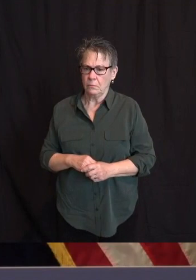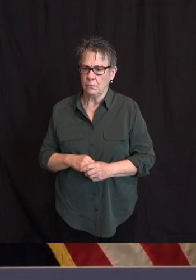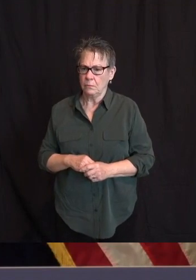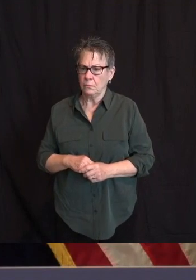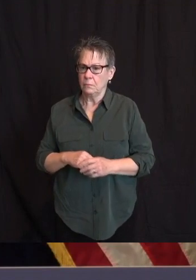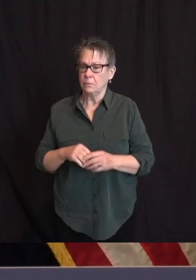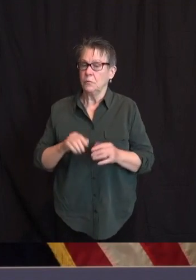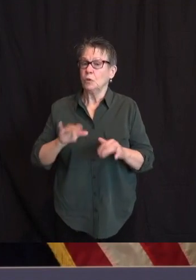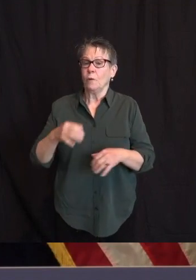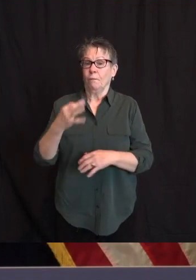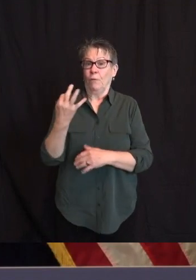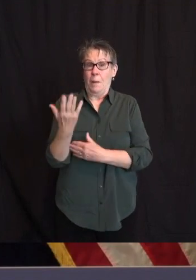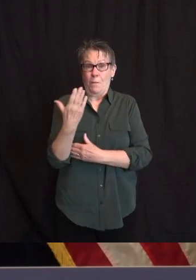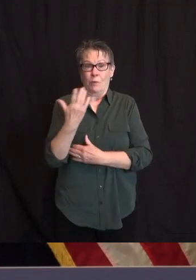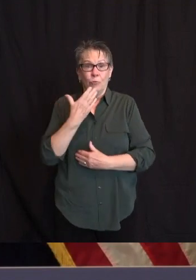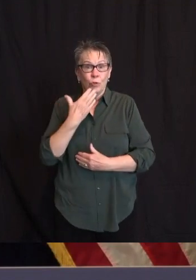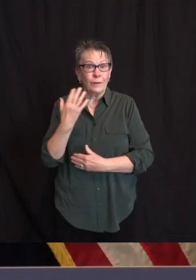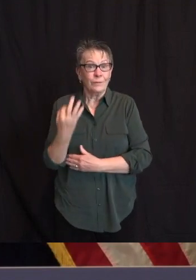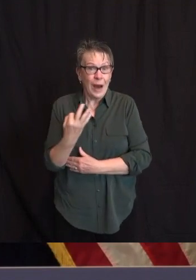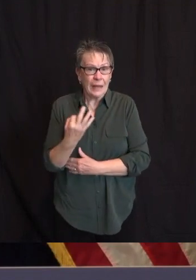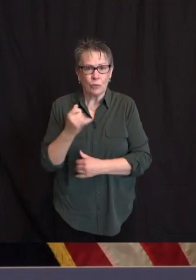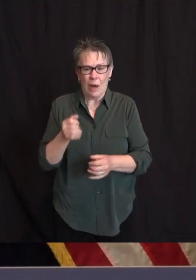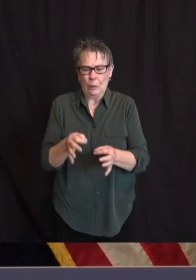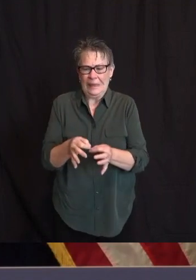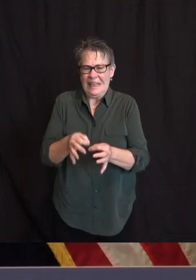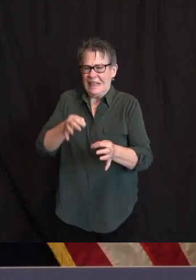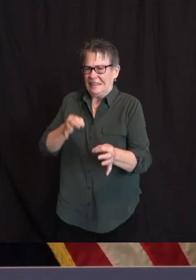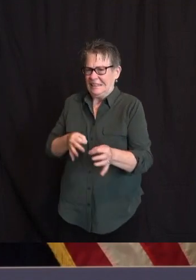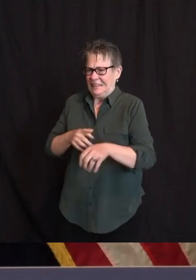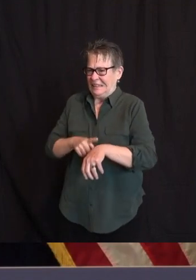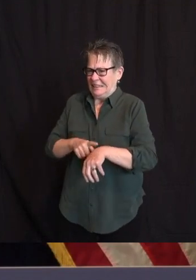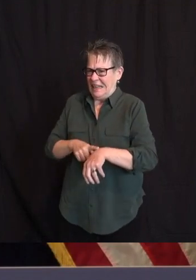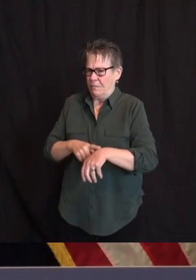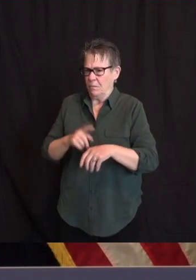perhaps, in respect of Good Friday.